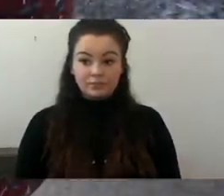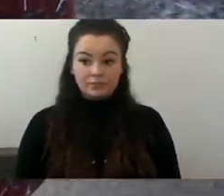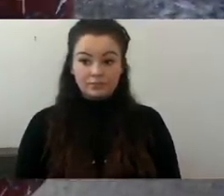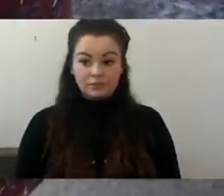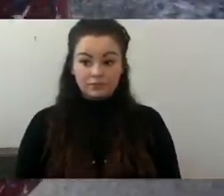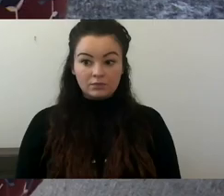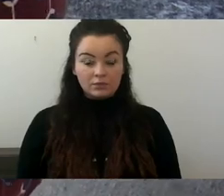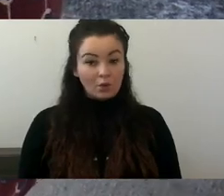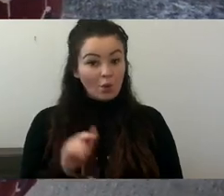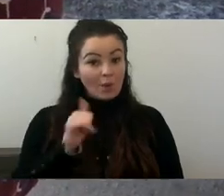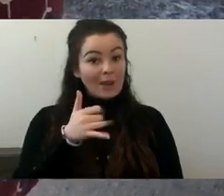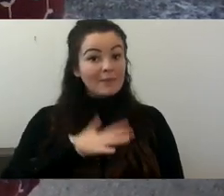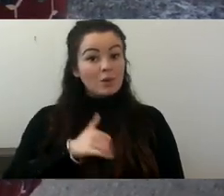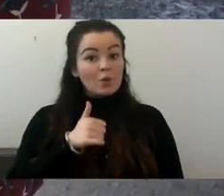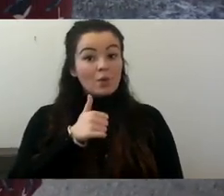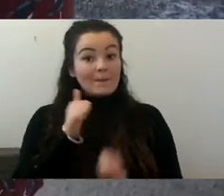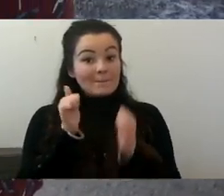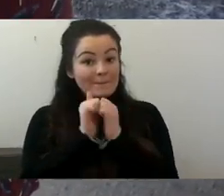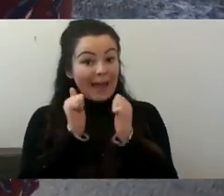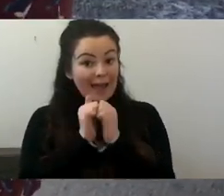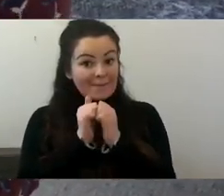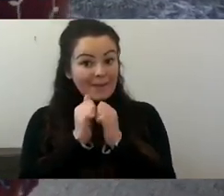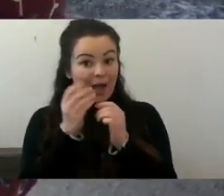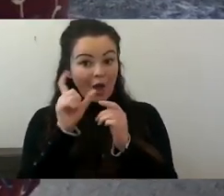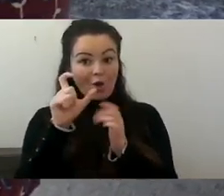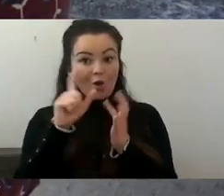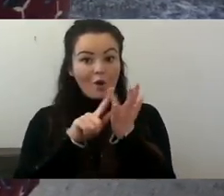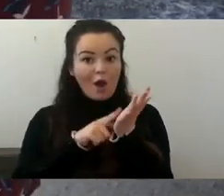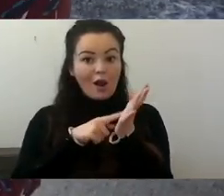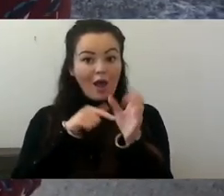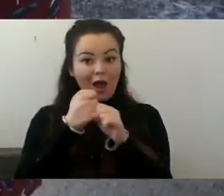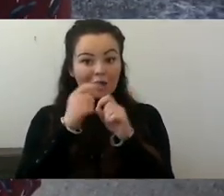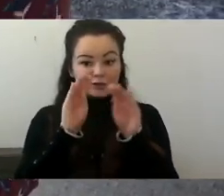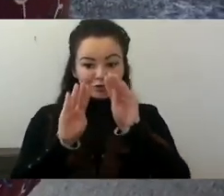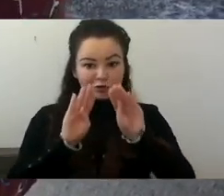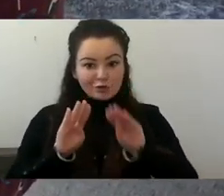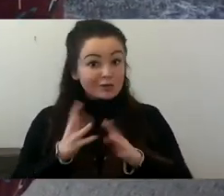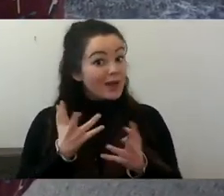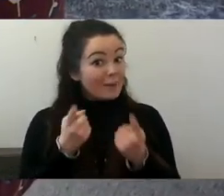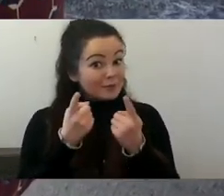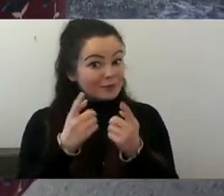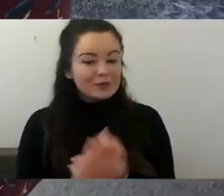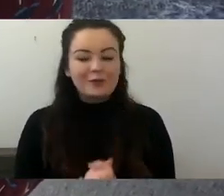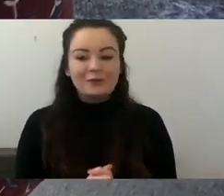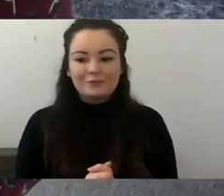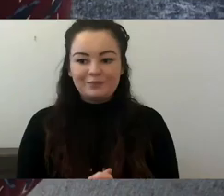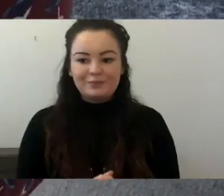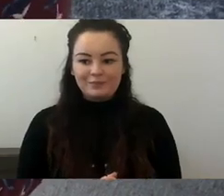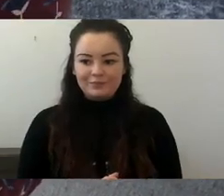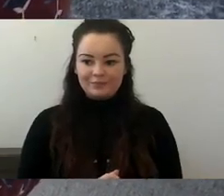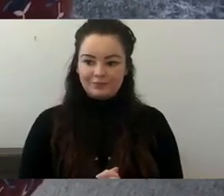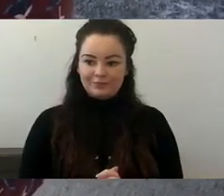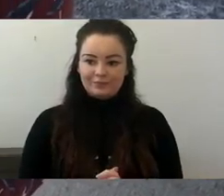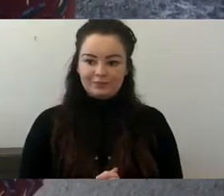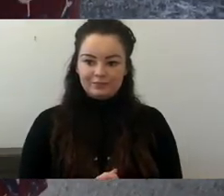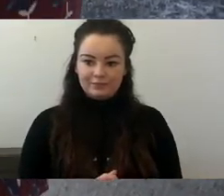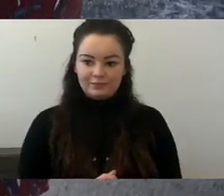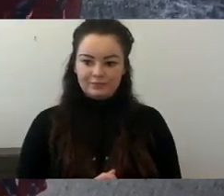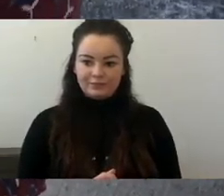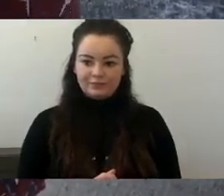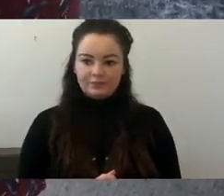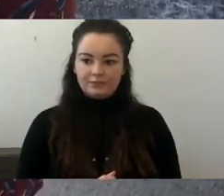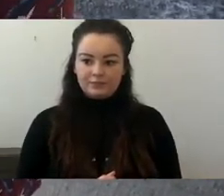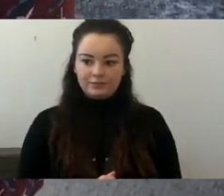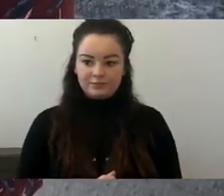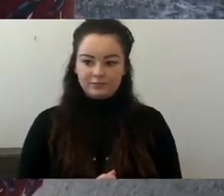use that, or want to use some paper collage as well, it's up to you. You can just have a play. There we go.